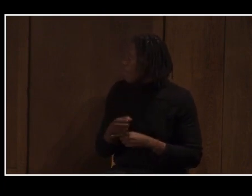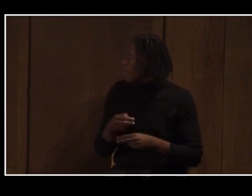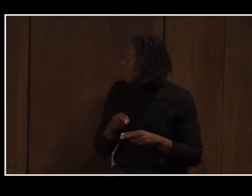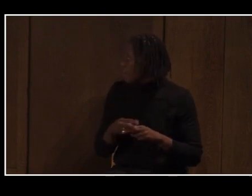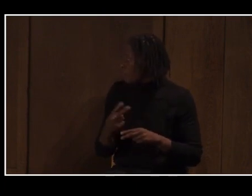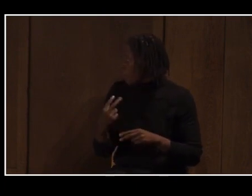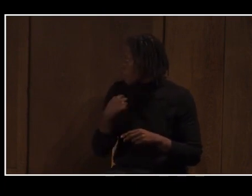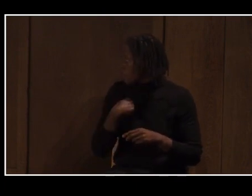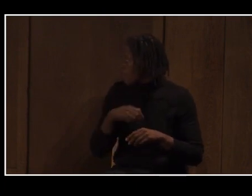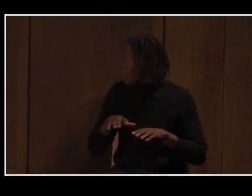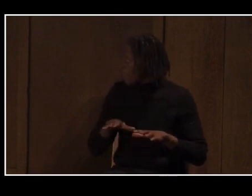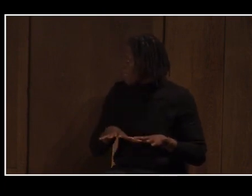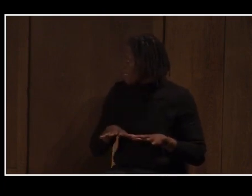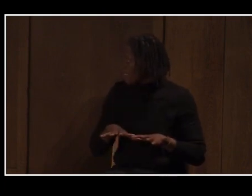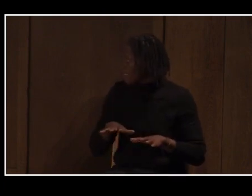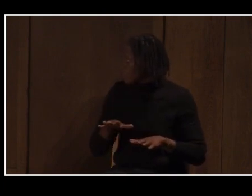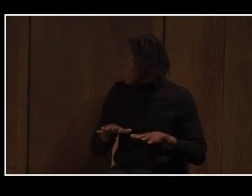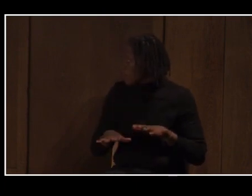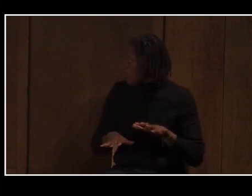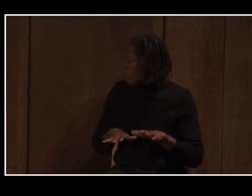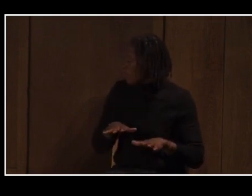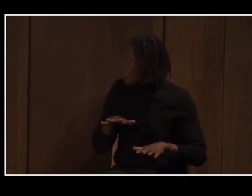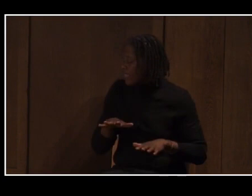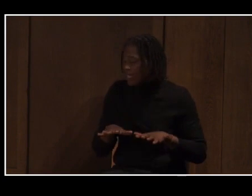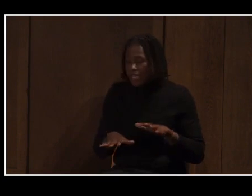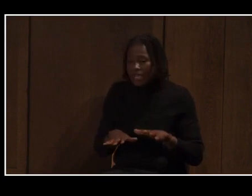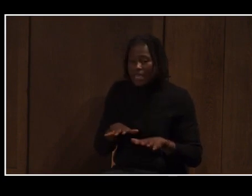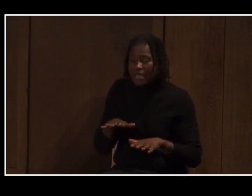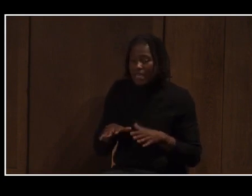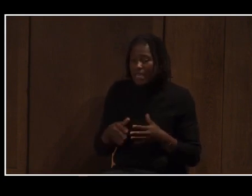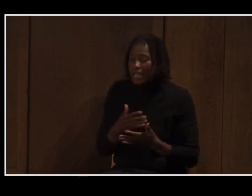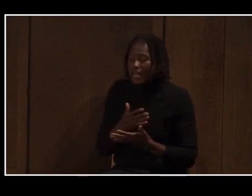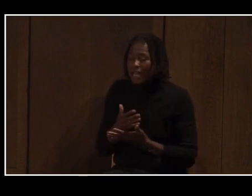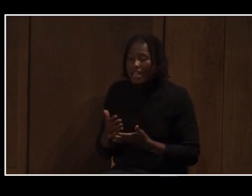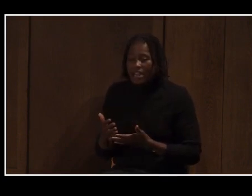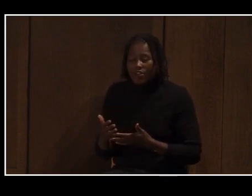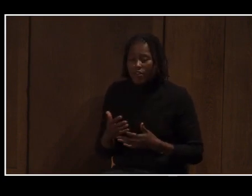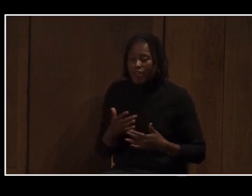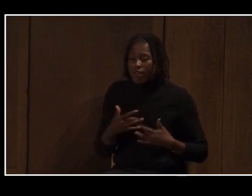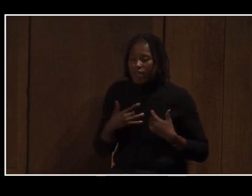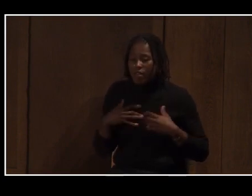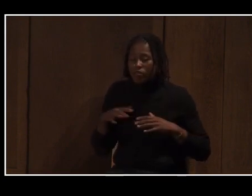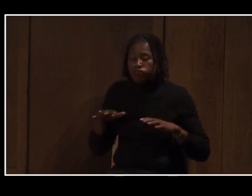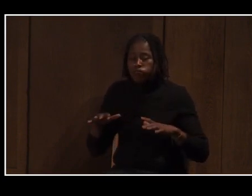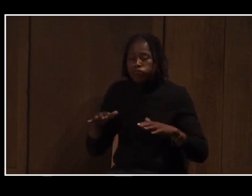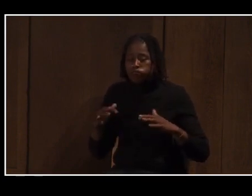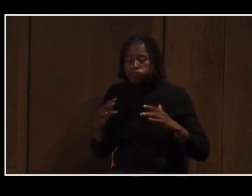feet, you'll see it moving nearly, clearly. I'm stuck between the vibrations emanating